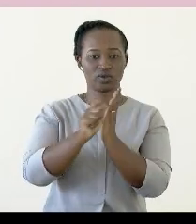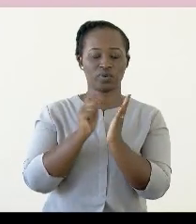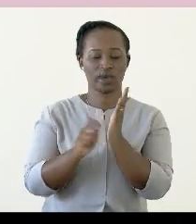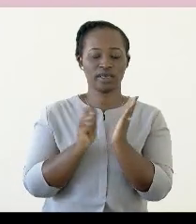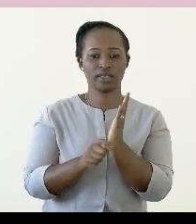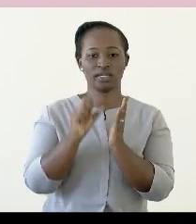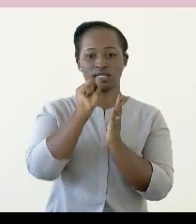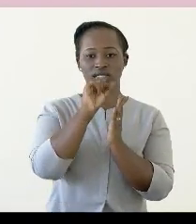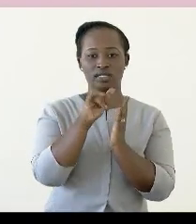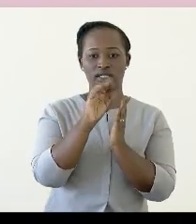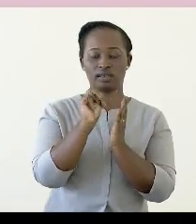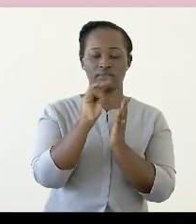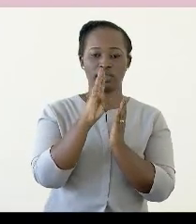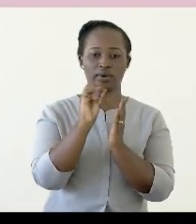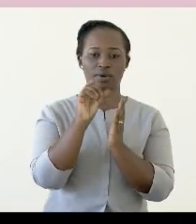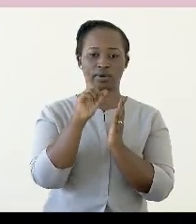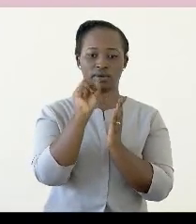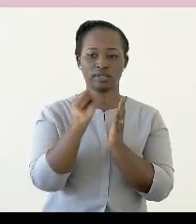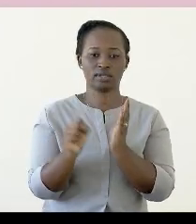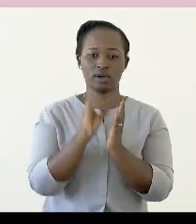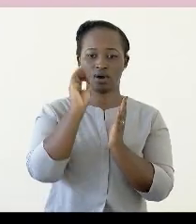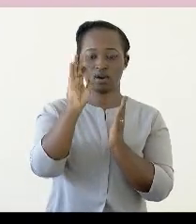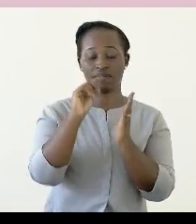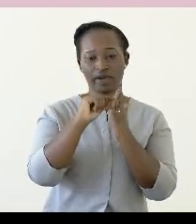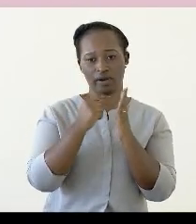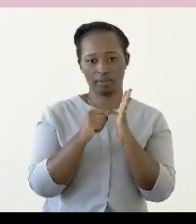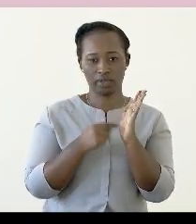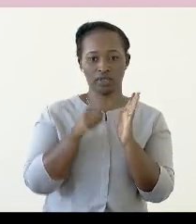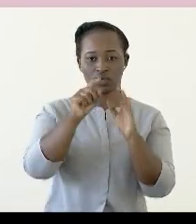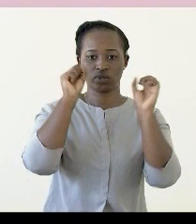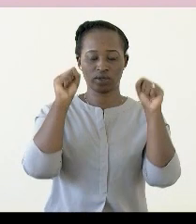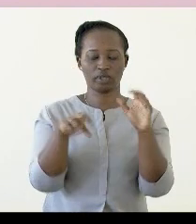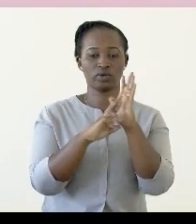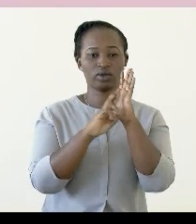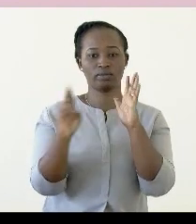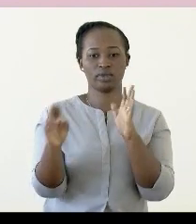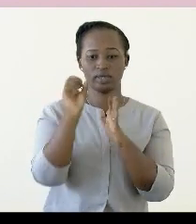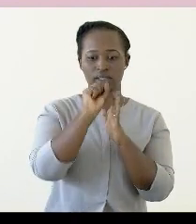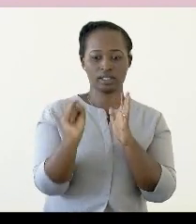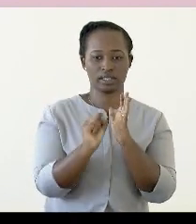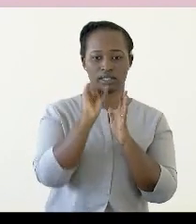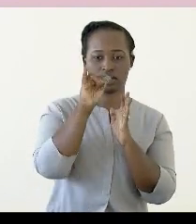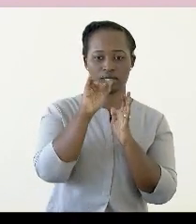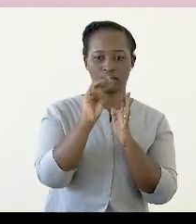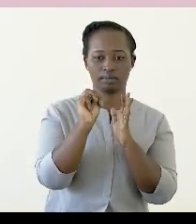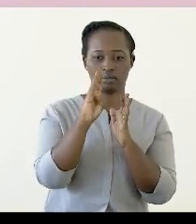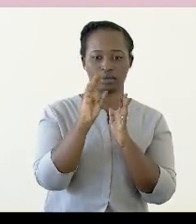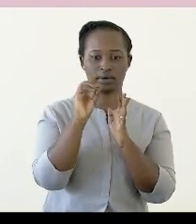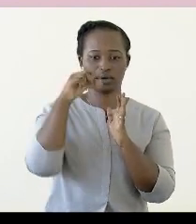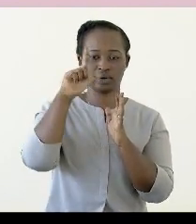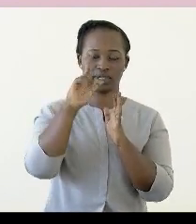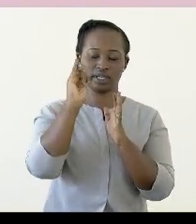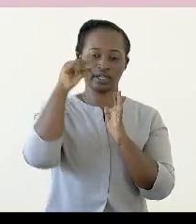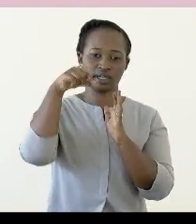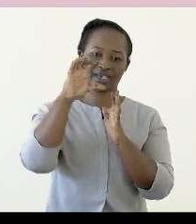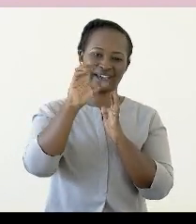symbols of elements, you should also be able to represent symbolically the radicals and